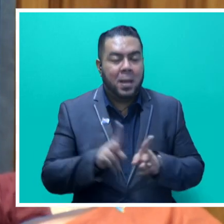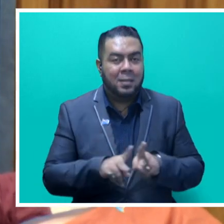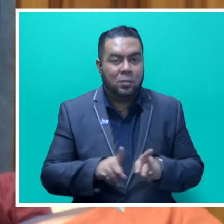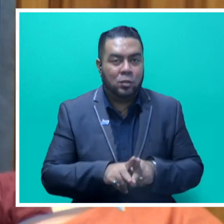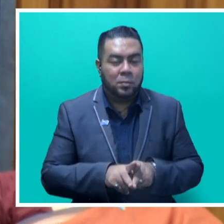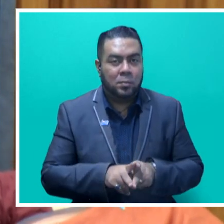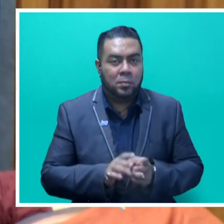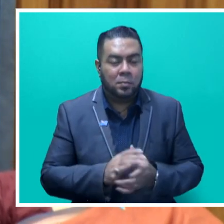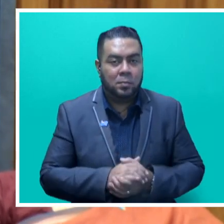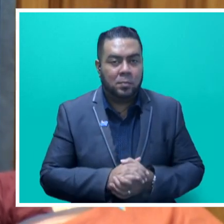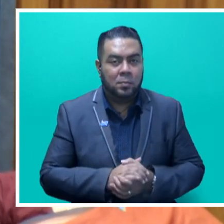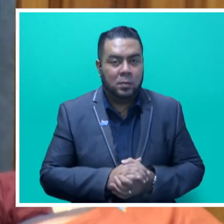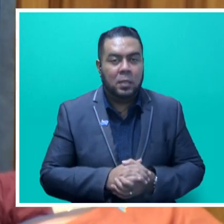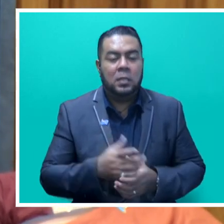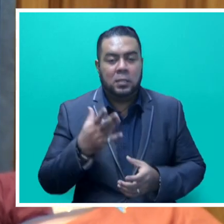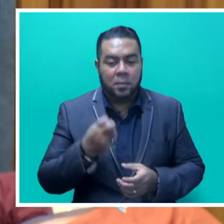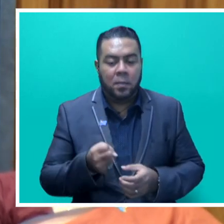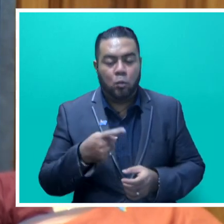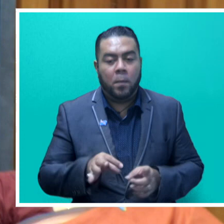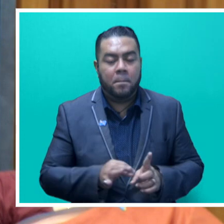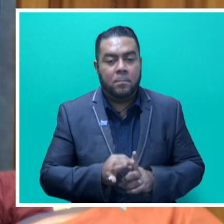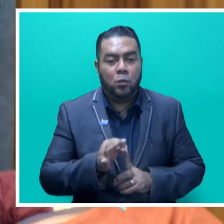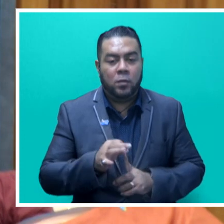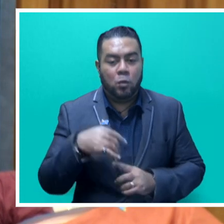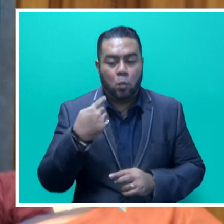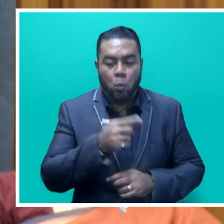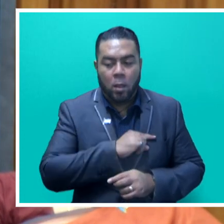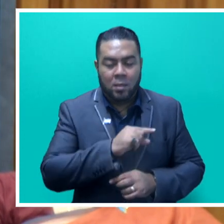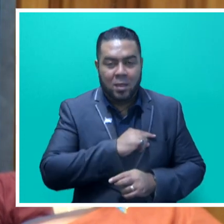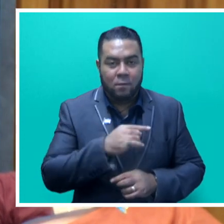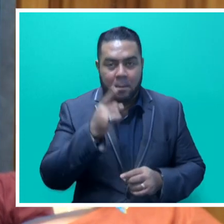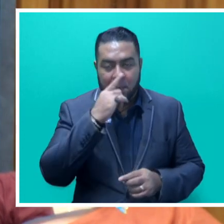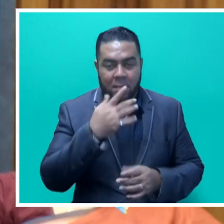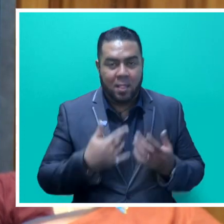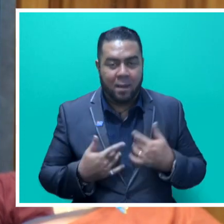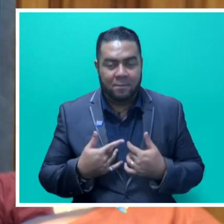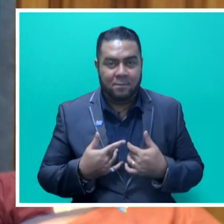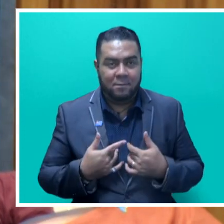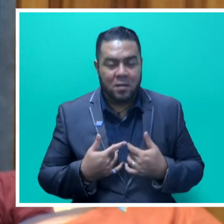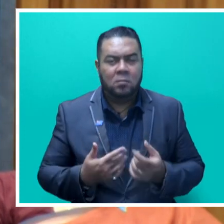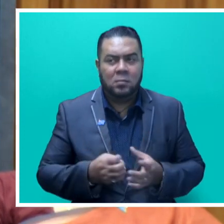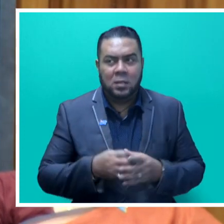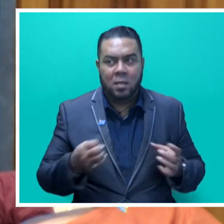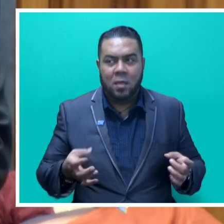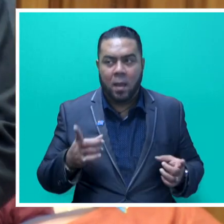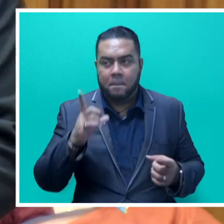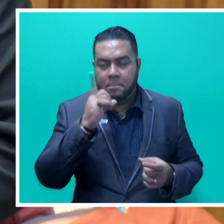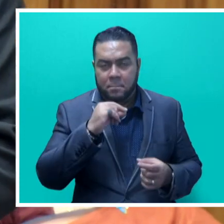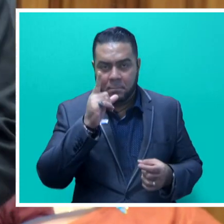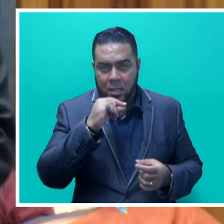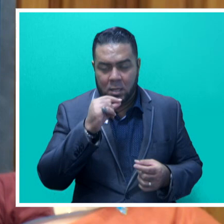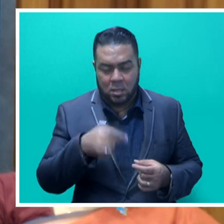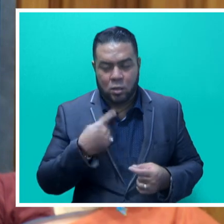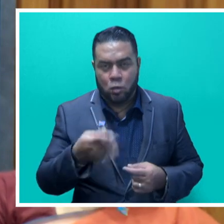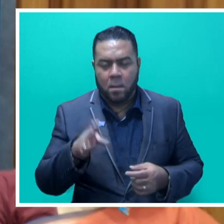development stakeholders, is committed to improving the quality of people's lives, as well as expanding their ability to be masters of their own